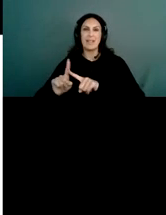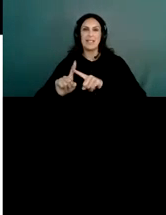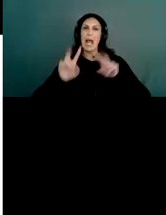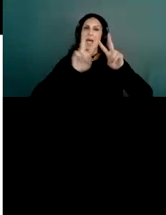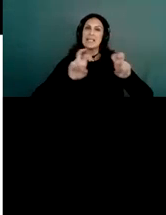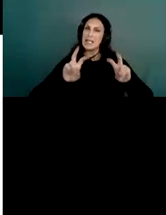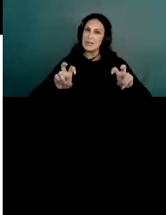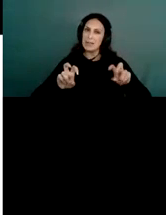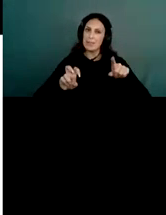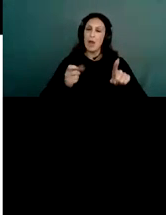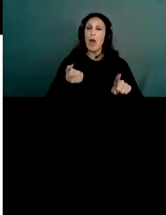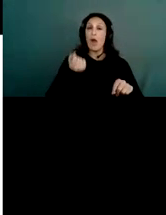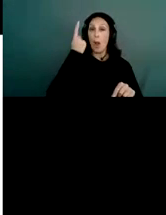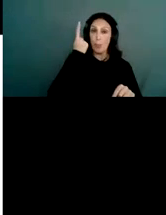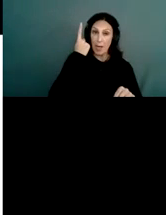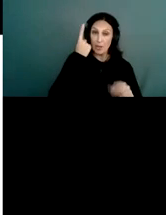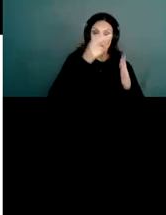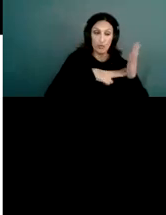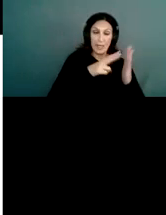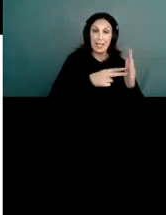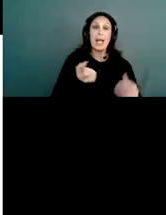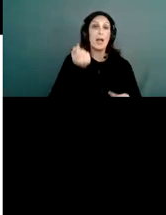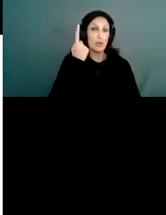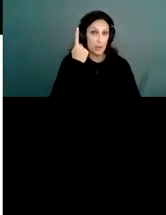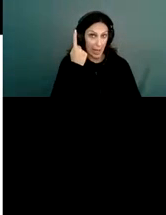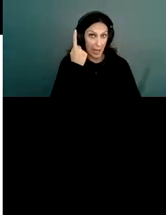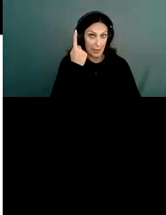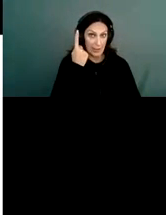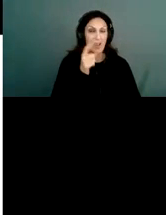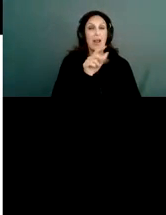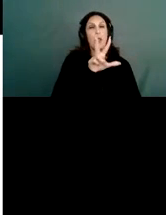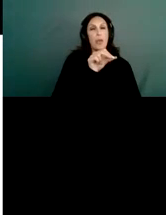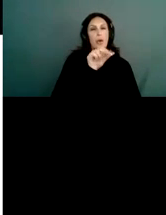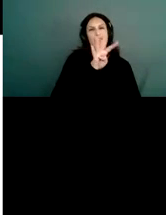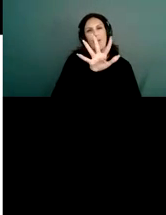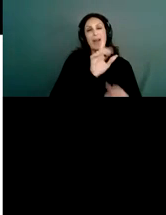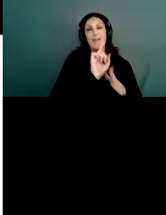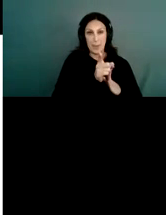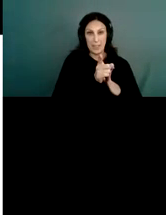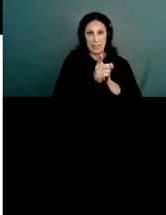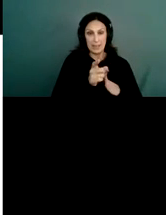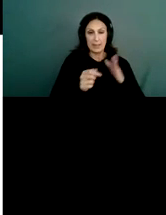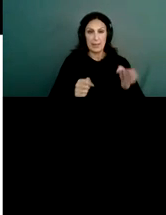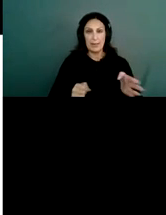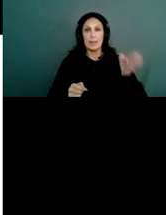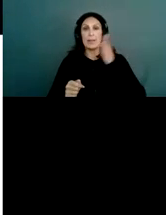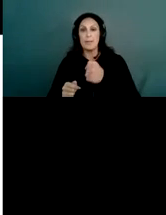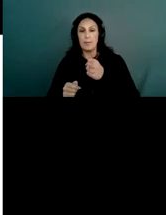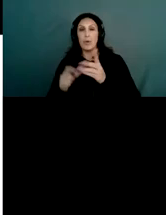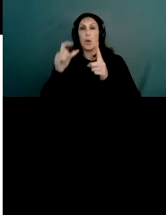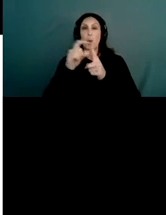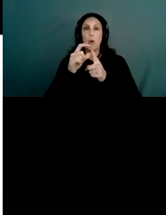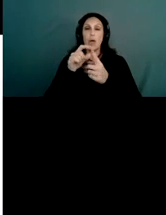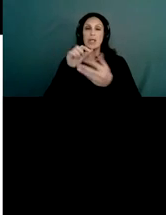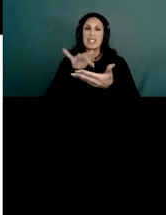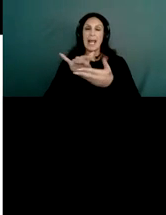one is a comprehension assessment that will take about 30 to 45 minutes. The word study assessment will